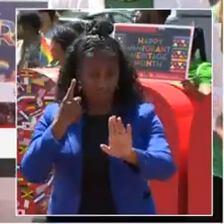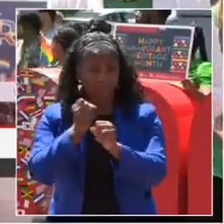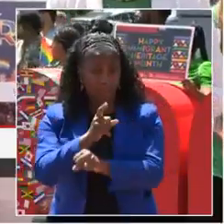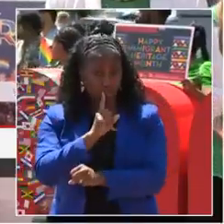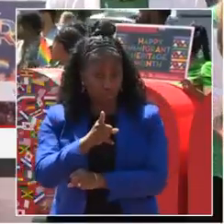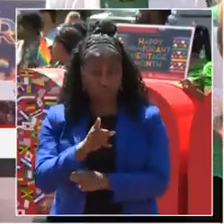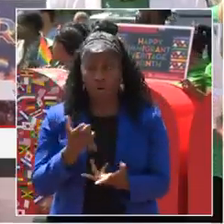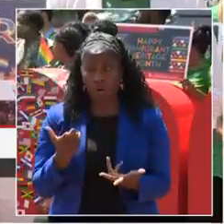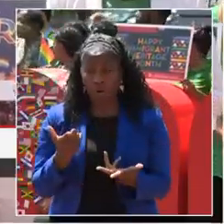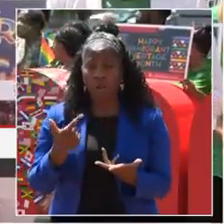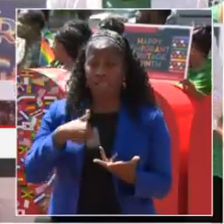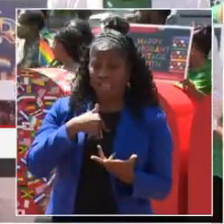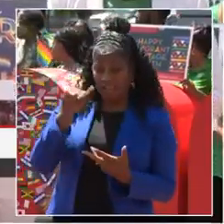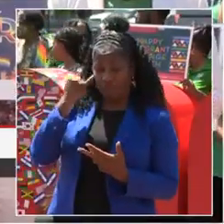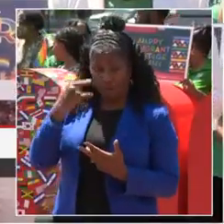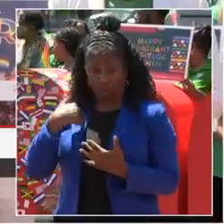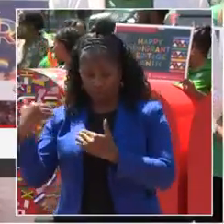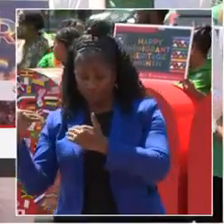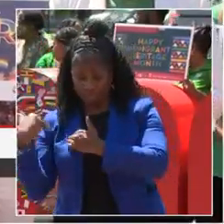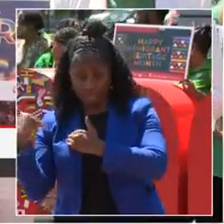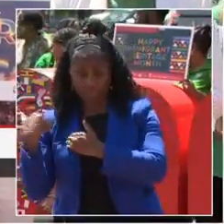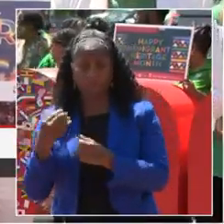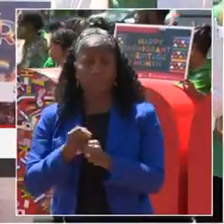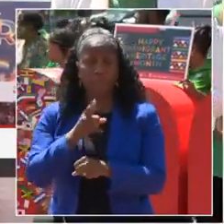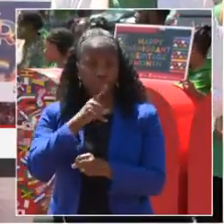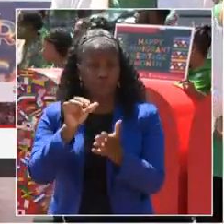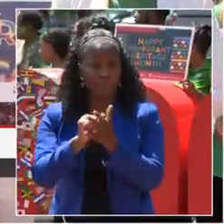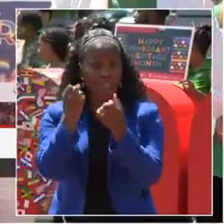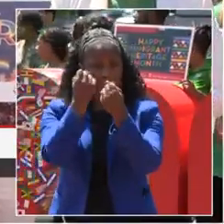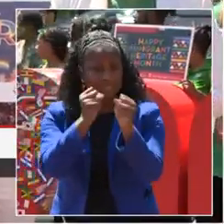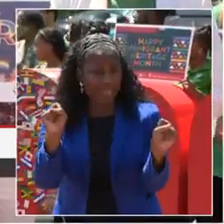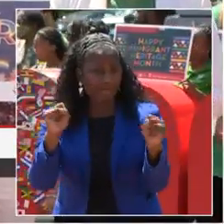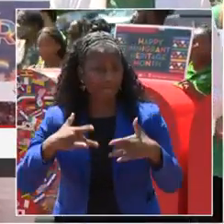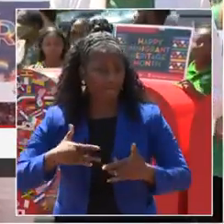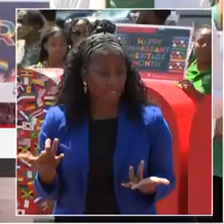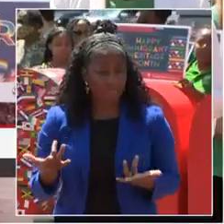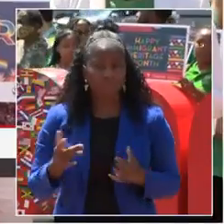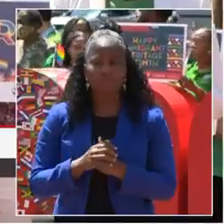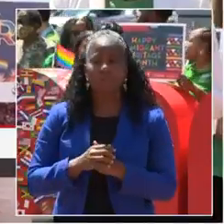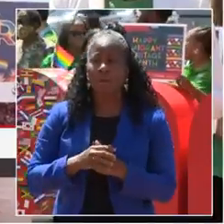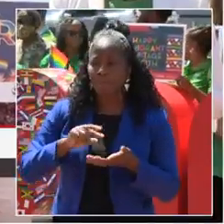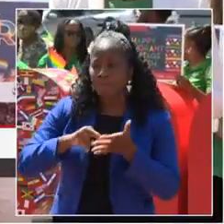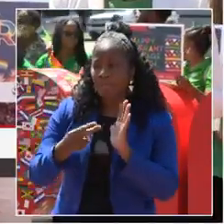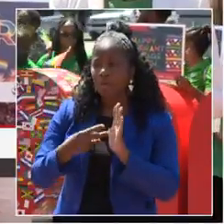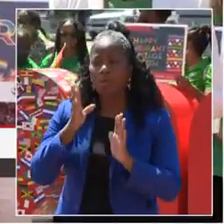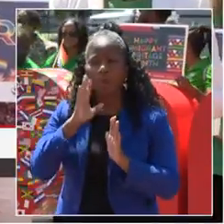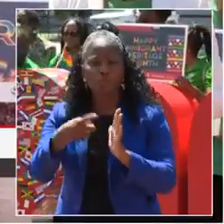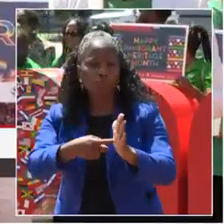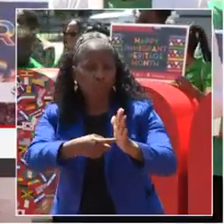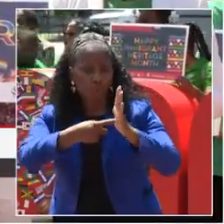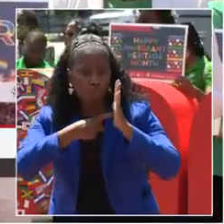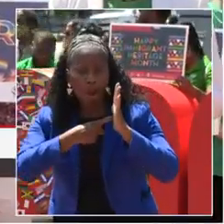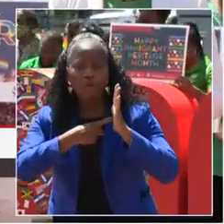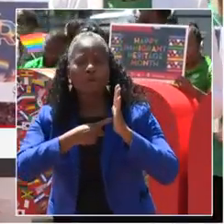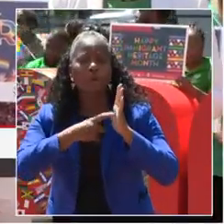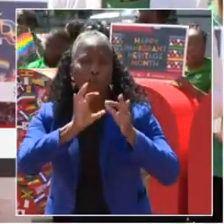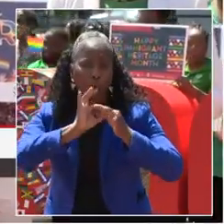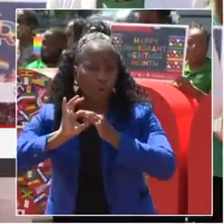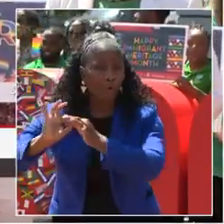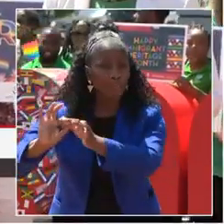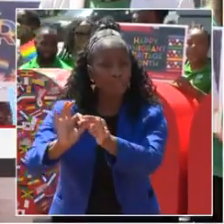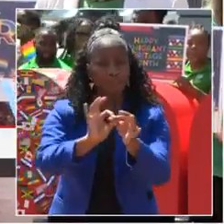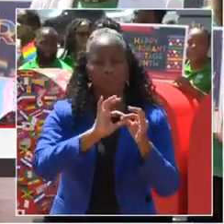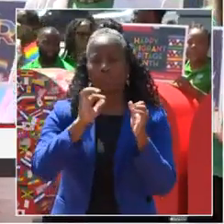things responsibly and to ensure that we are having safe events, that takes that takes coordination